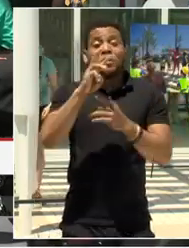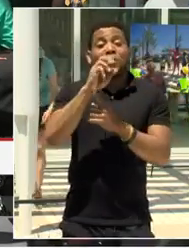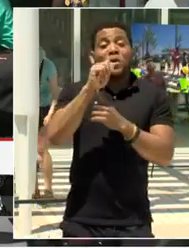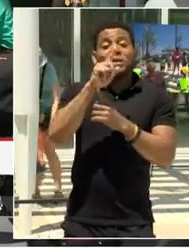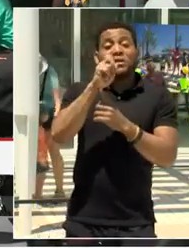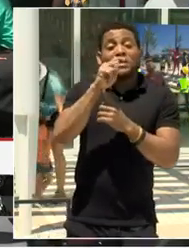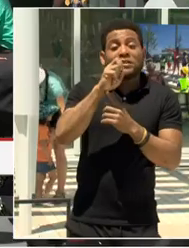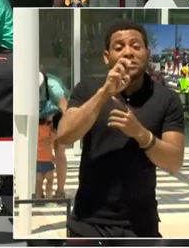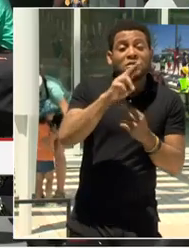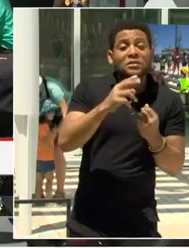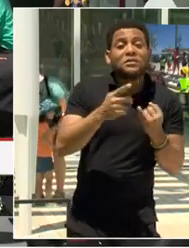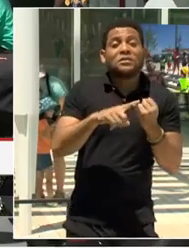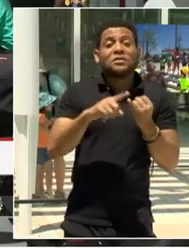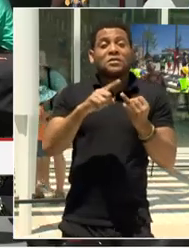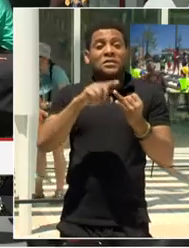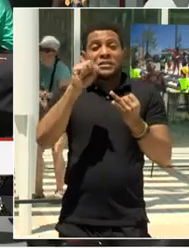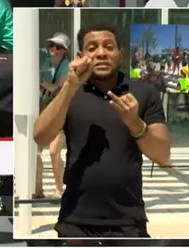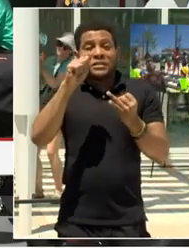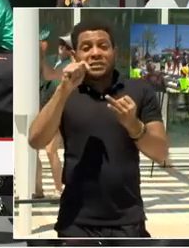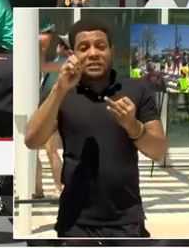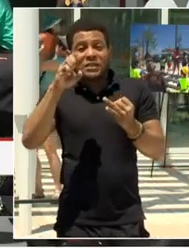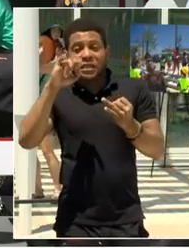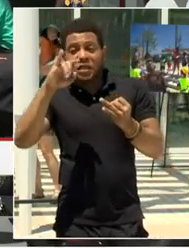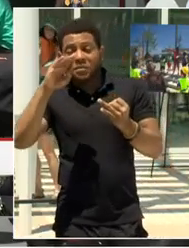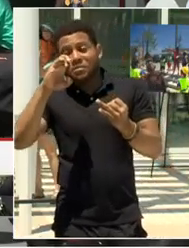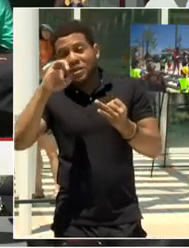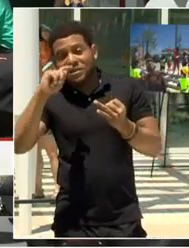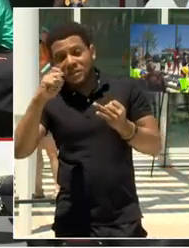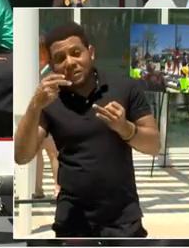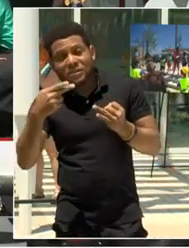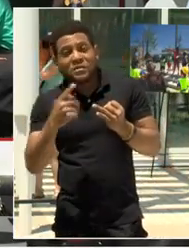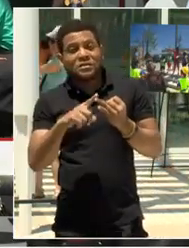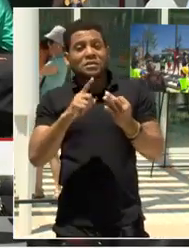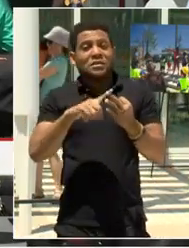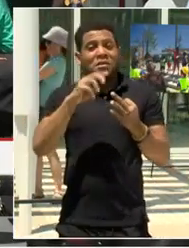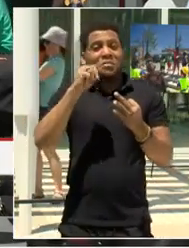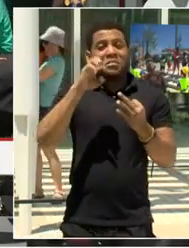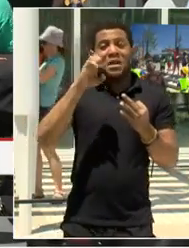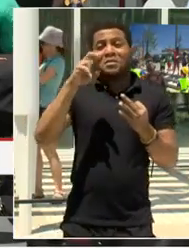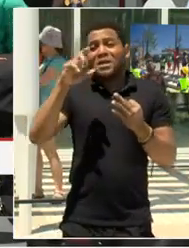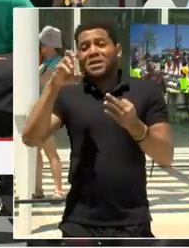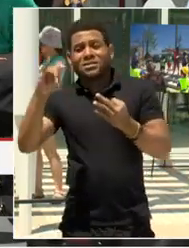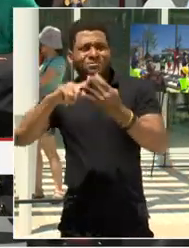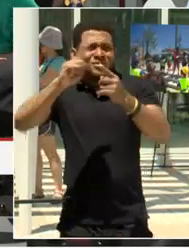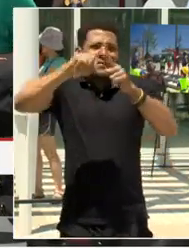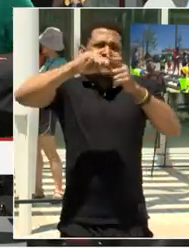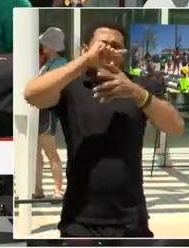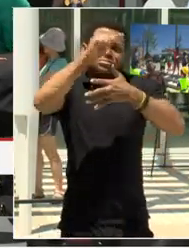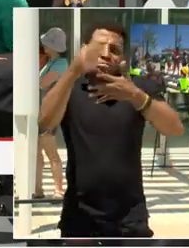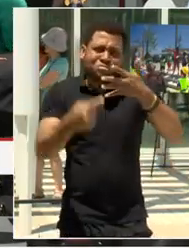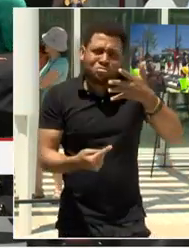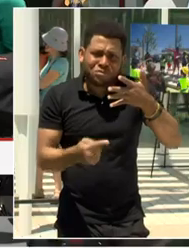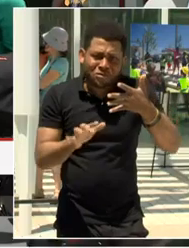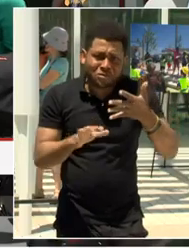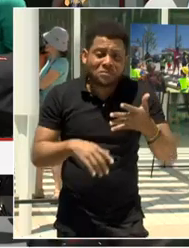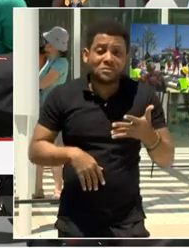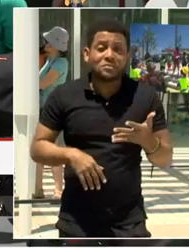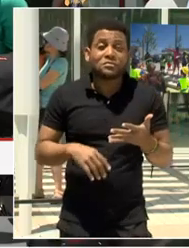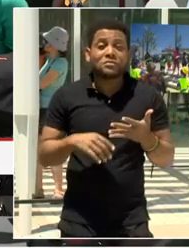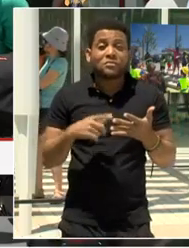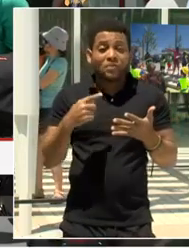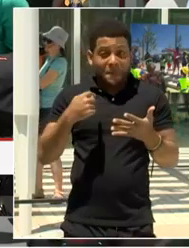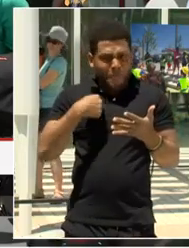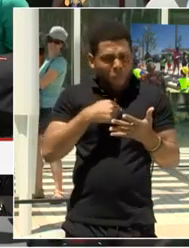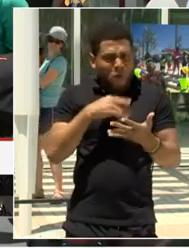McMillan. And what we learned is working together, we can get things done. We learned that you